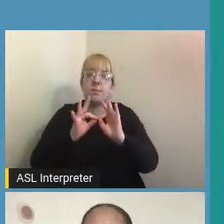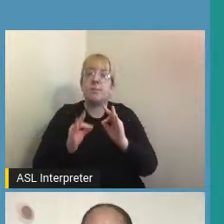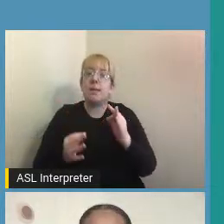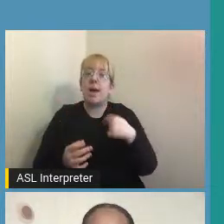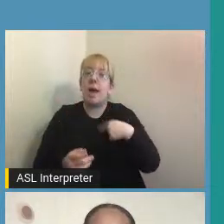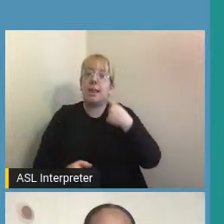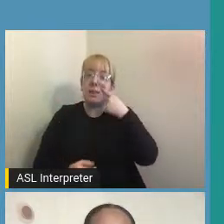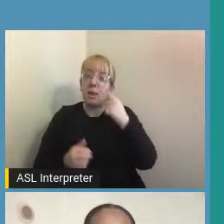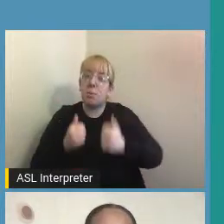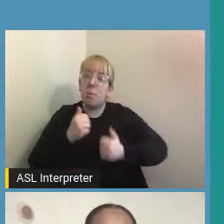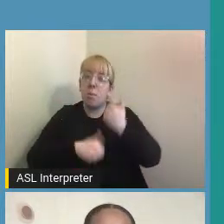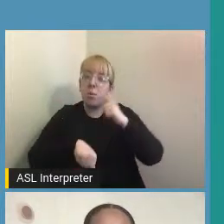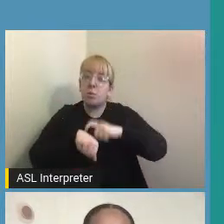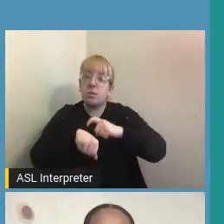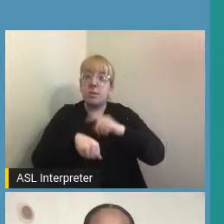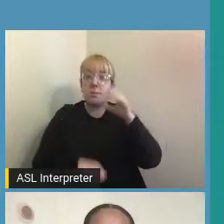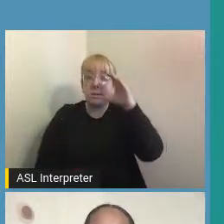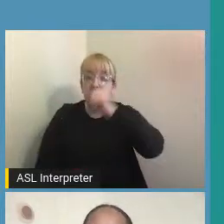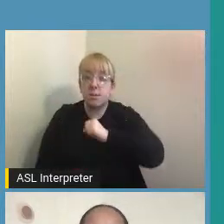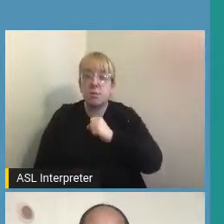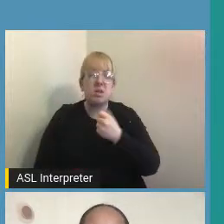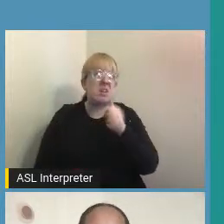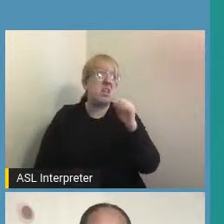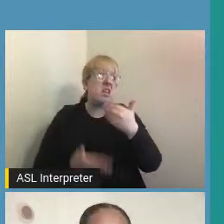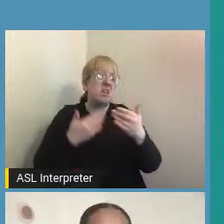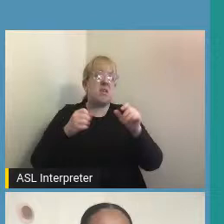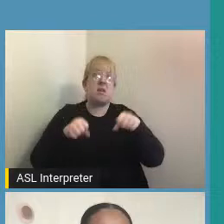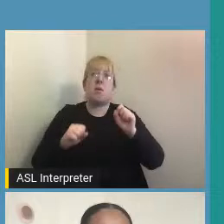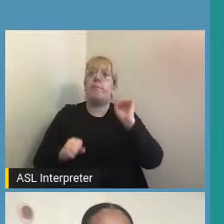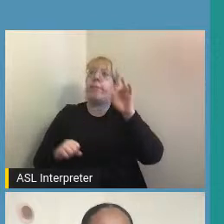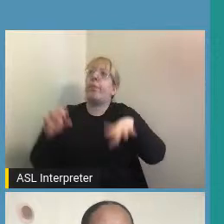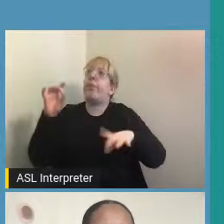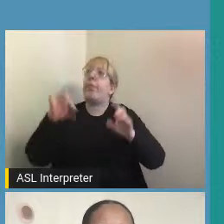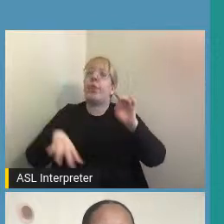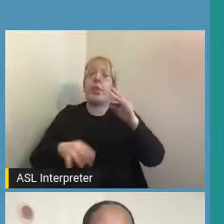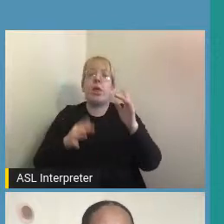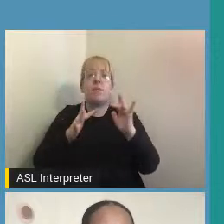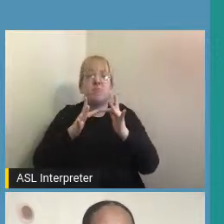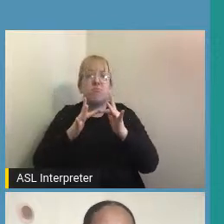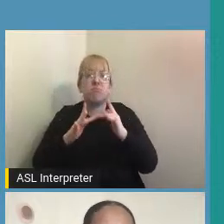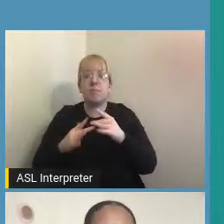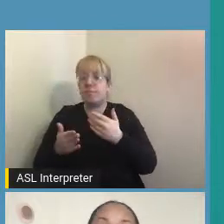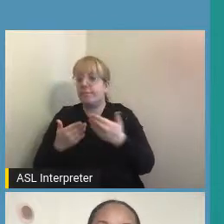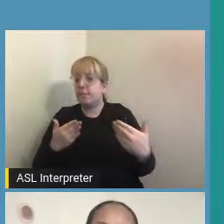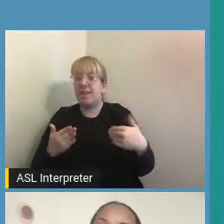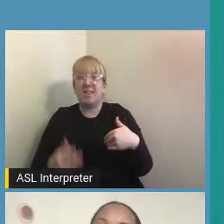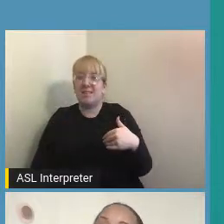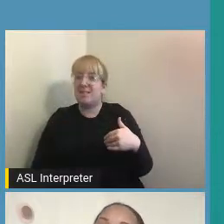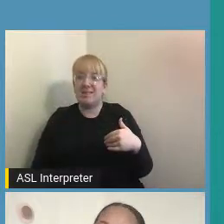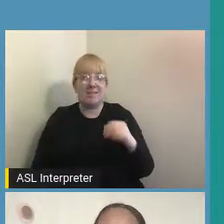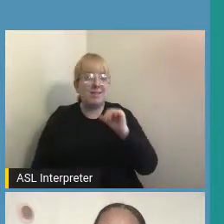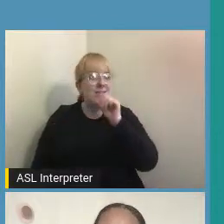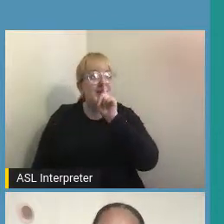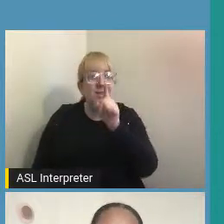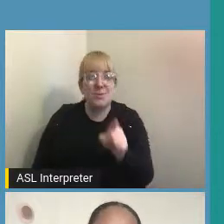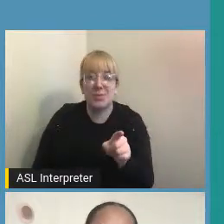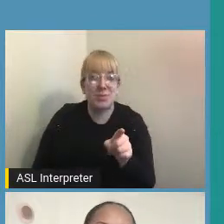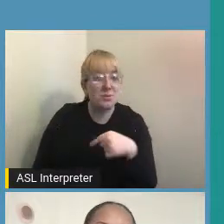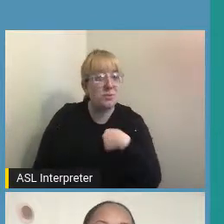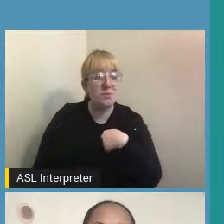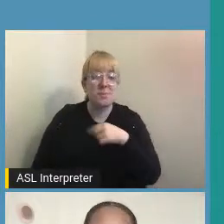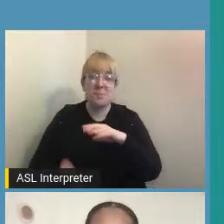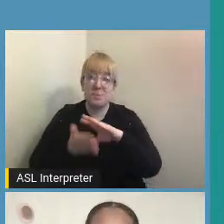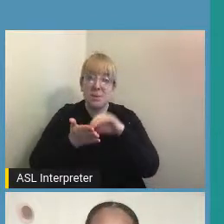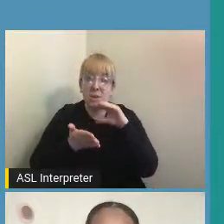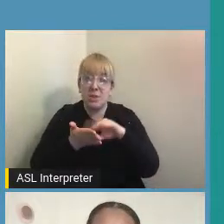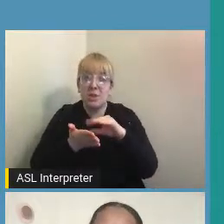just throw anything on the internet. We have the object in our collection, we can put it on the internet. But I have learned